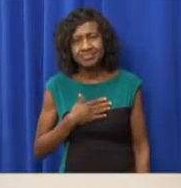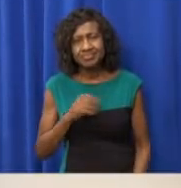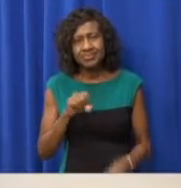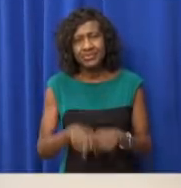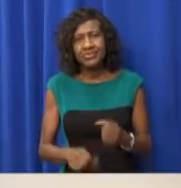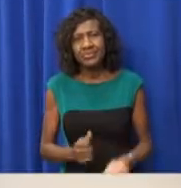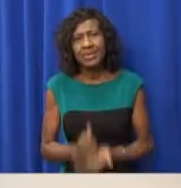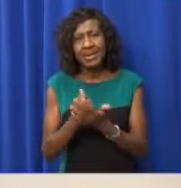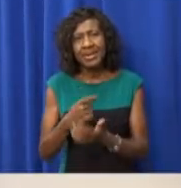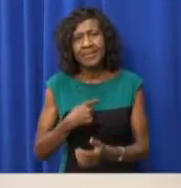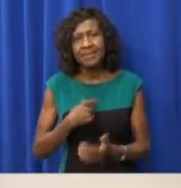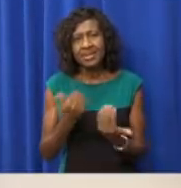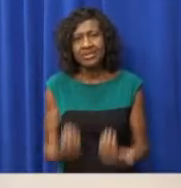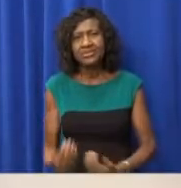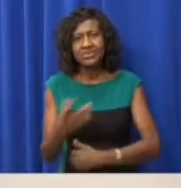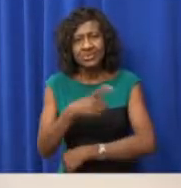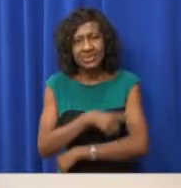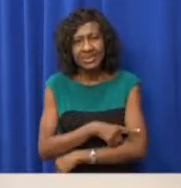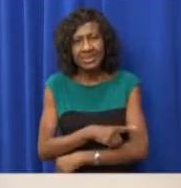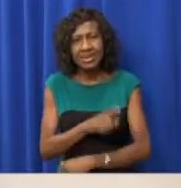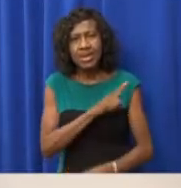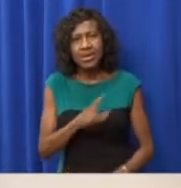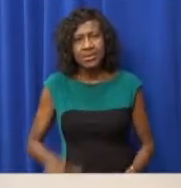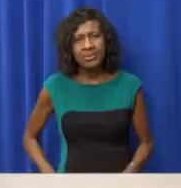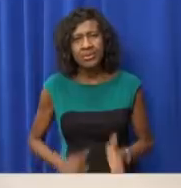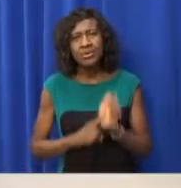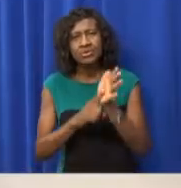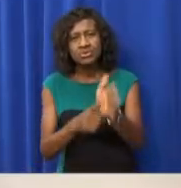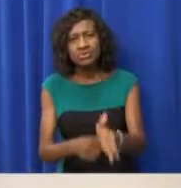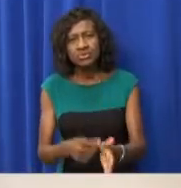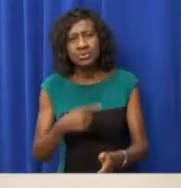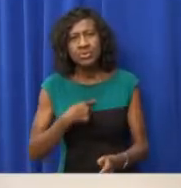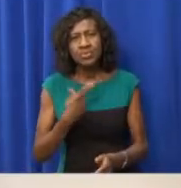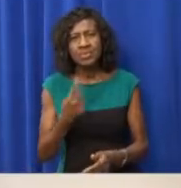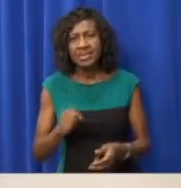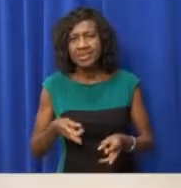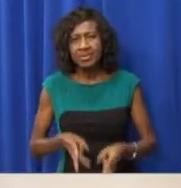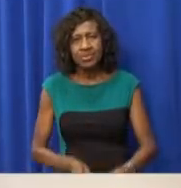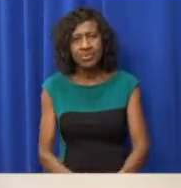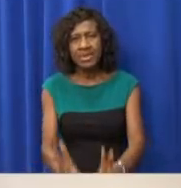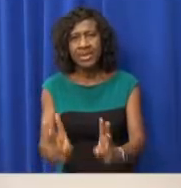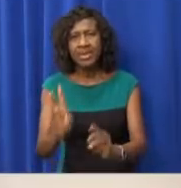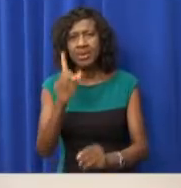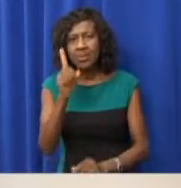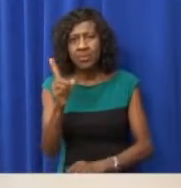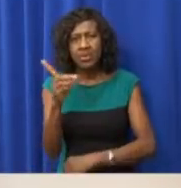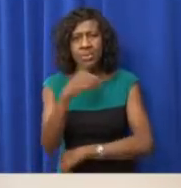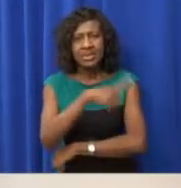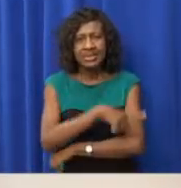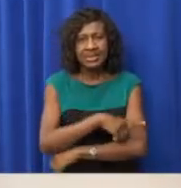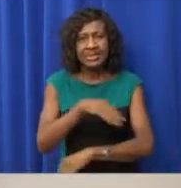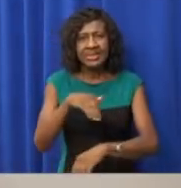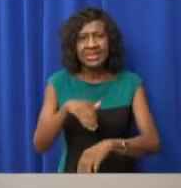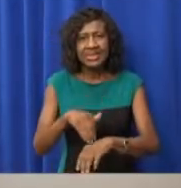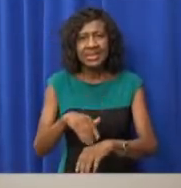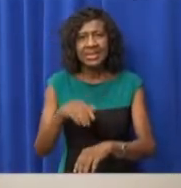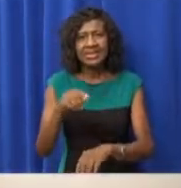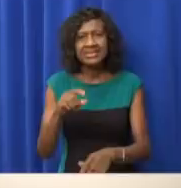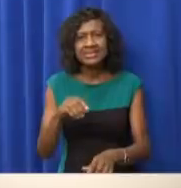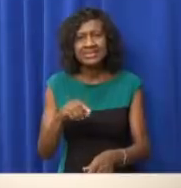So help me today, Lord, show me the way, one day at a time.